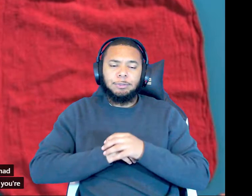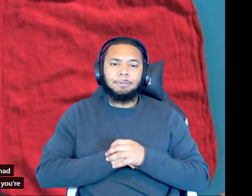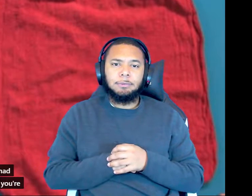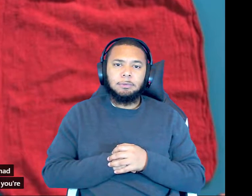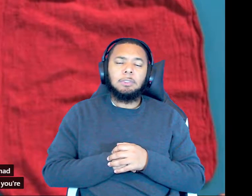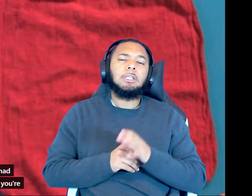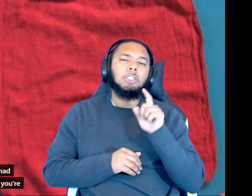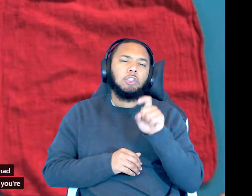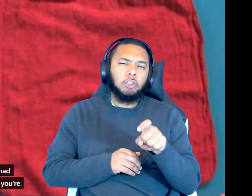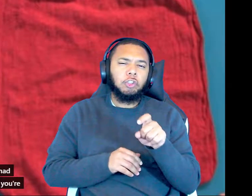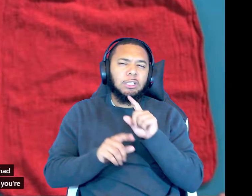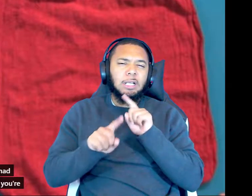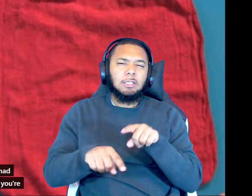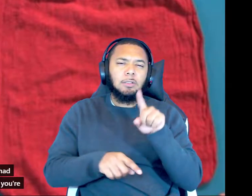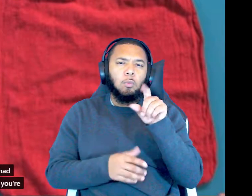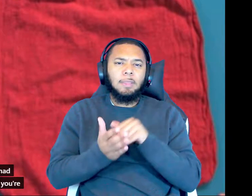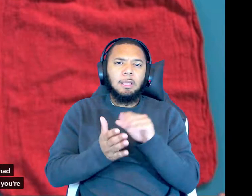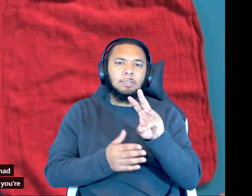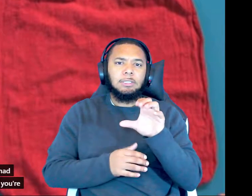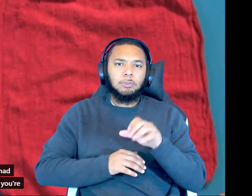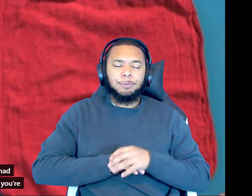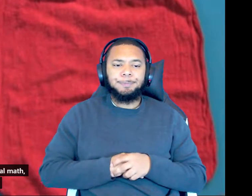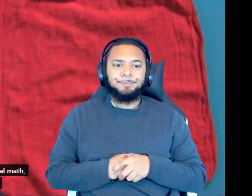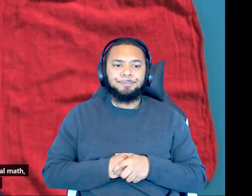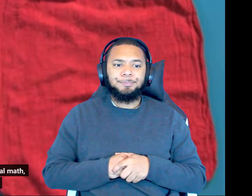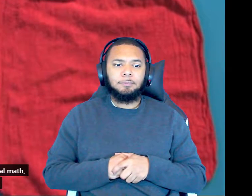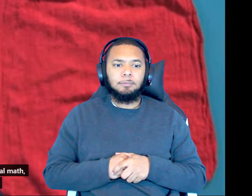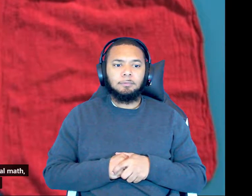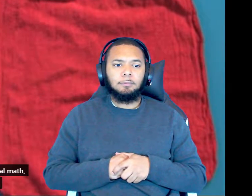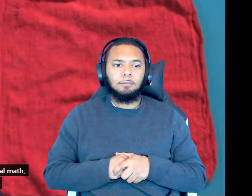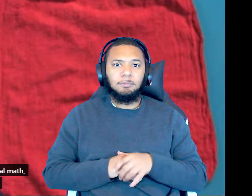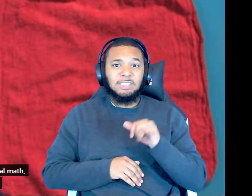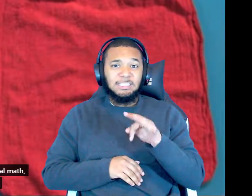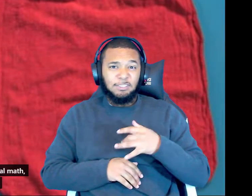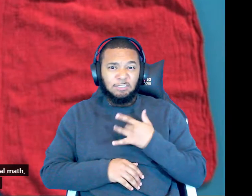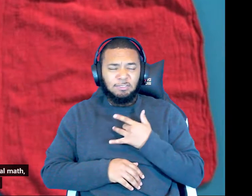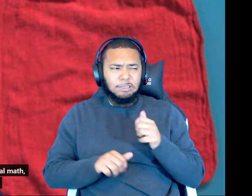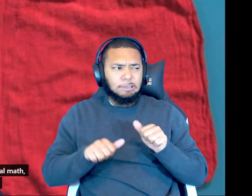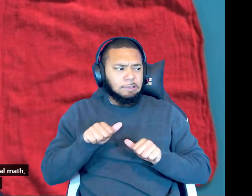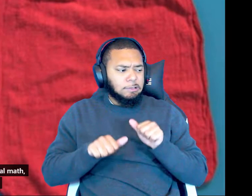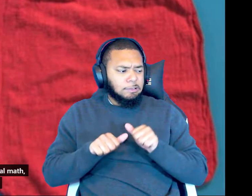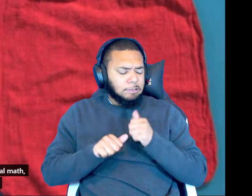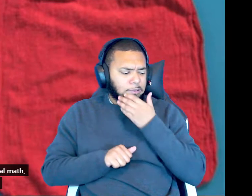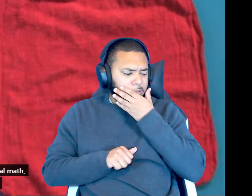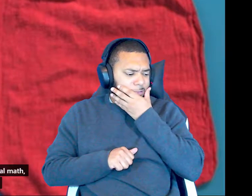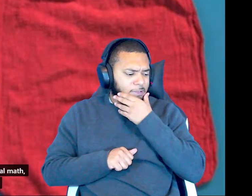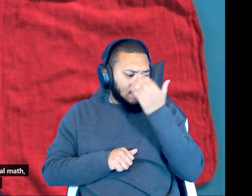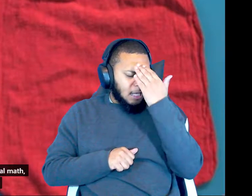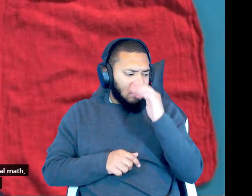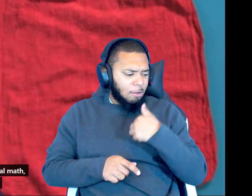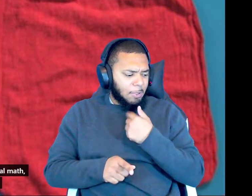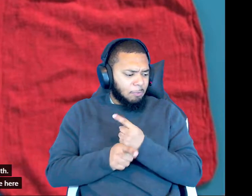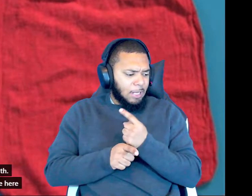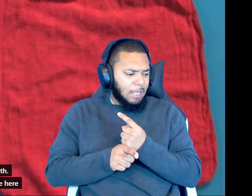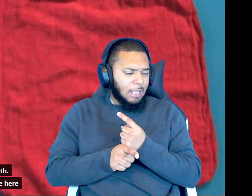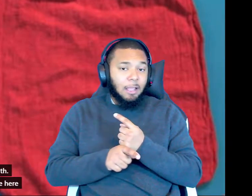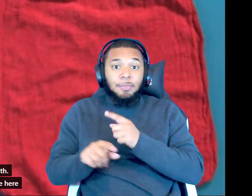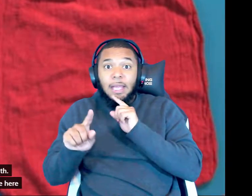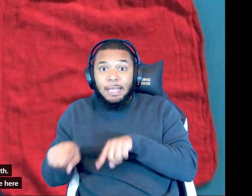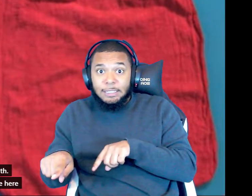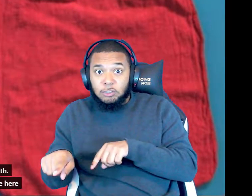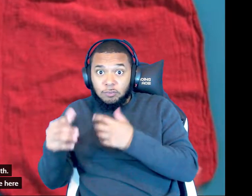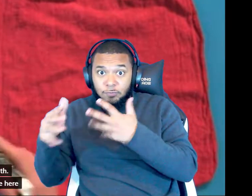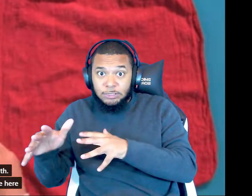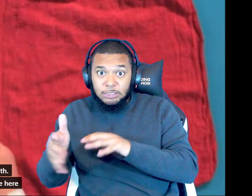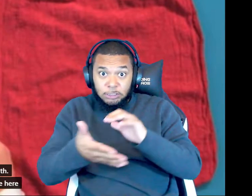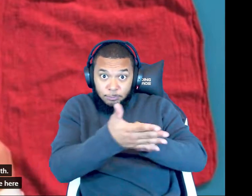200, which gives me 1,600. So if you're ever unsure when you're doing mental math, just add it back to see if you get back to what